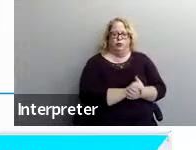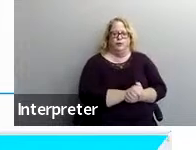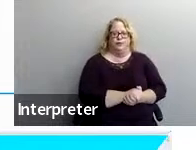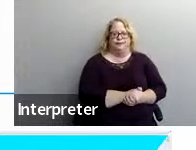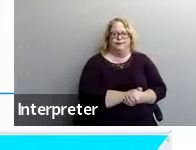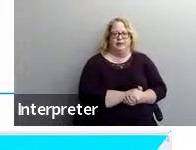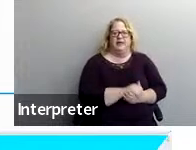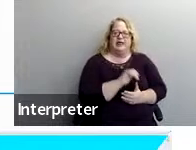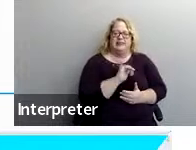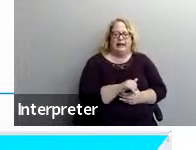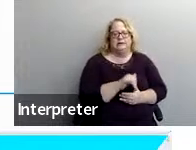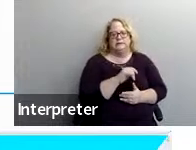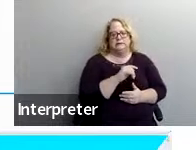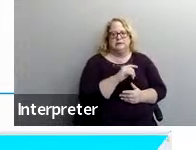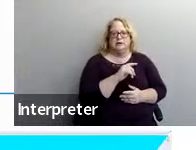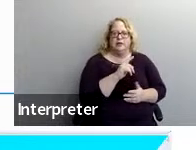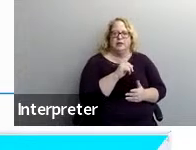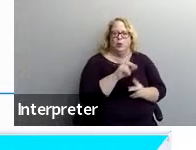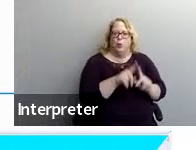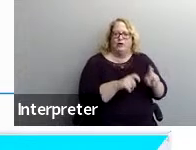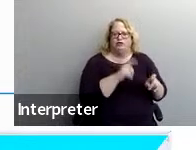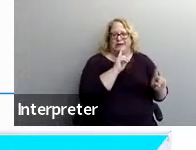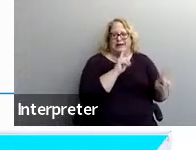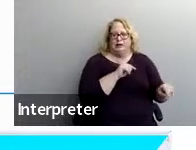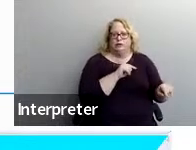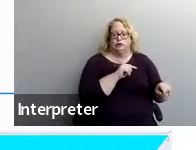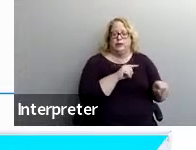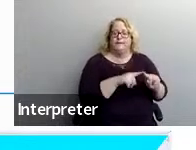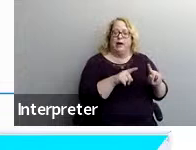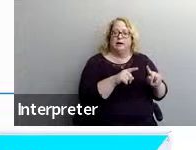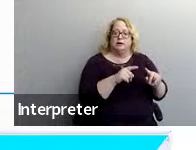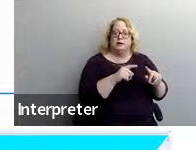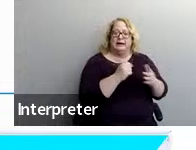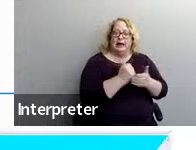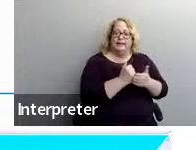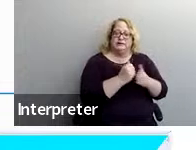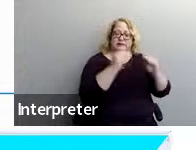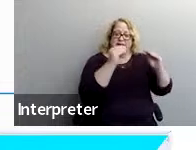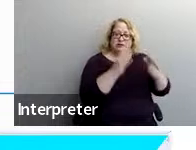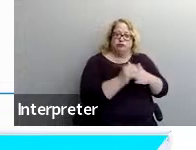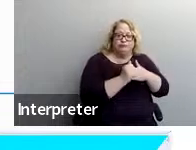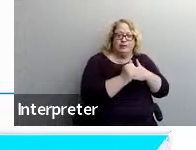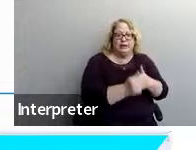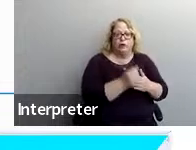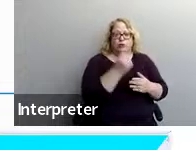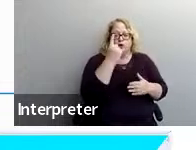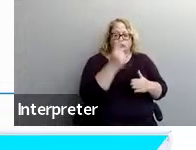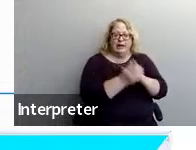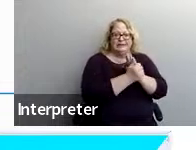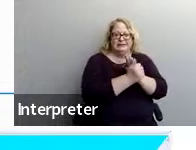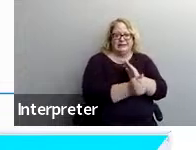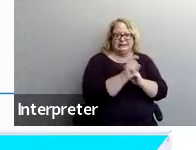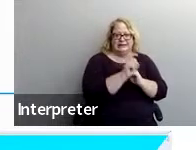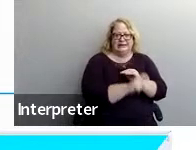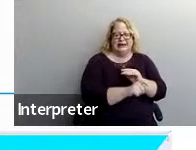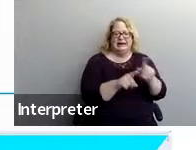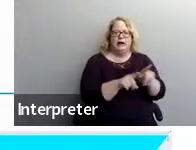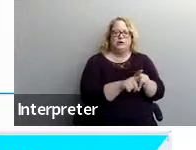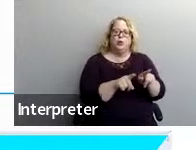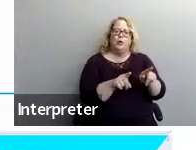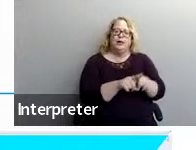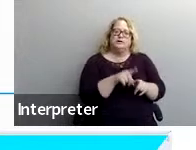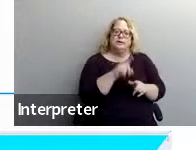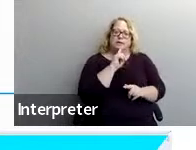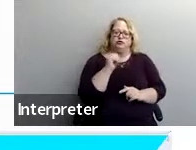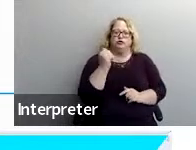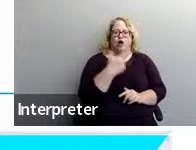the question that it answers. But it does help guide our teachers to understand the scope and sequence of skills needed, as well as it